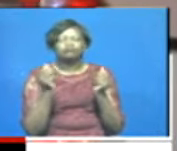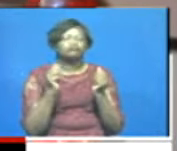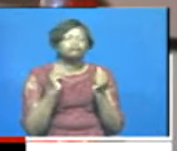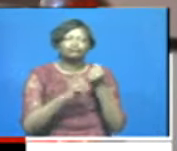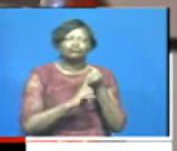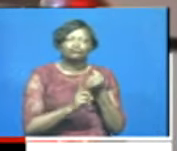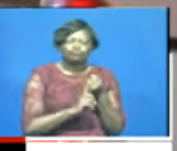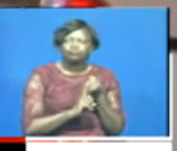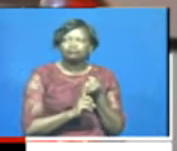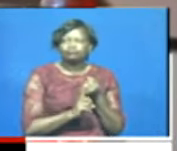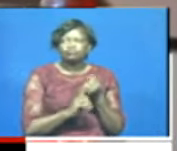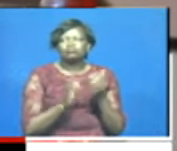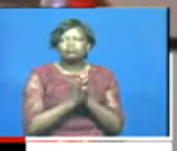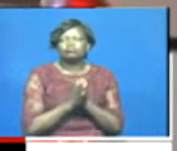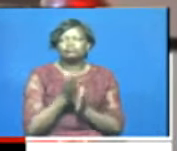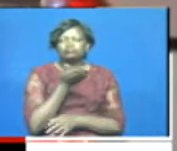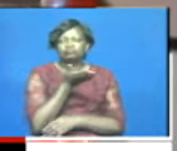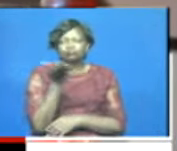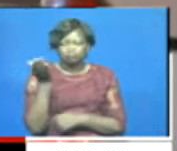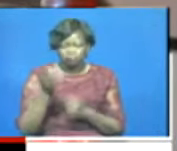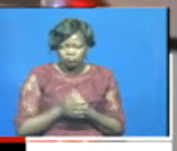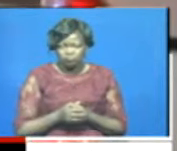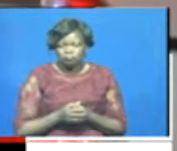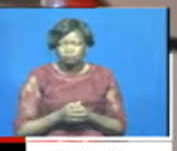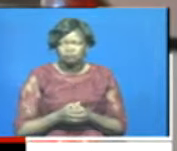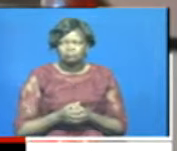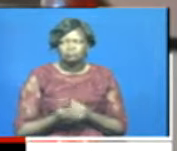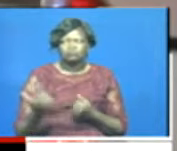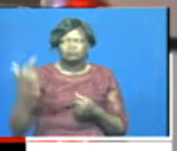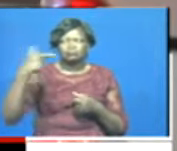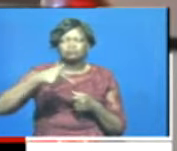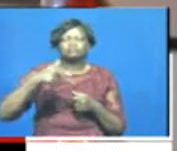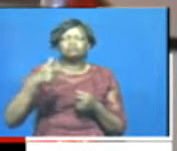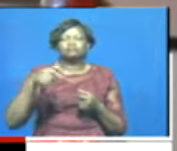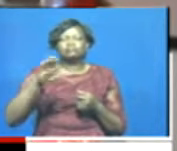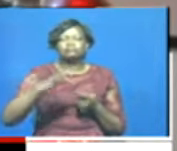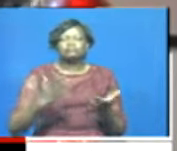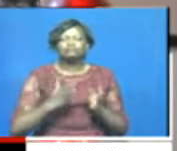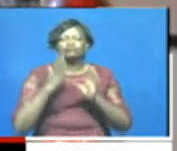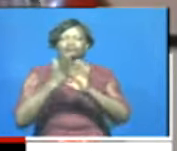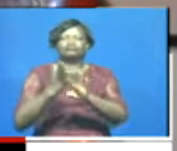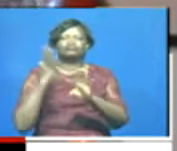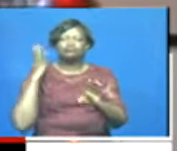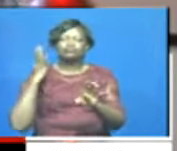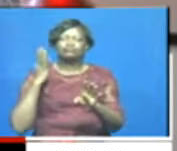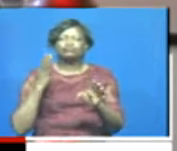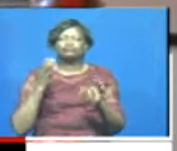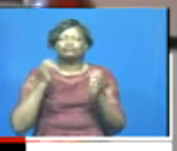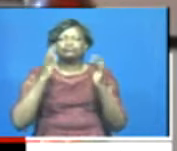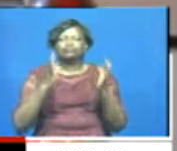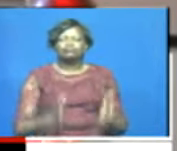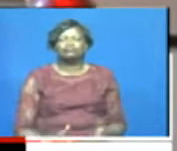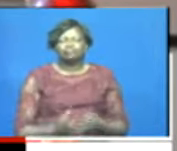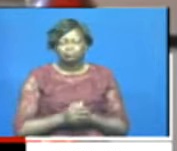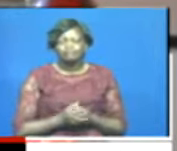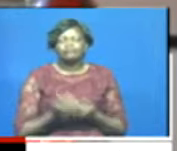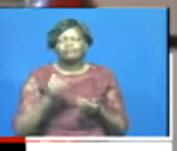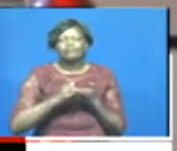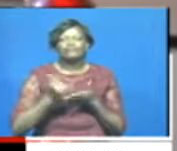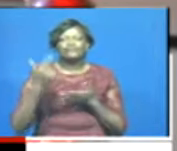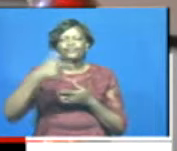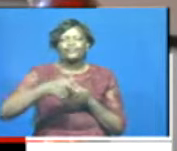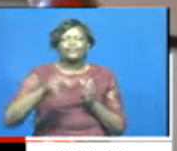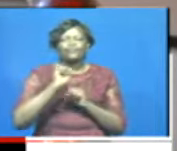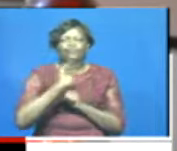five or six of them. And this is the fueling point where there is a line of motorists that are lining up to fuel their vehicles. If